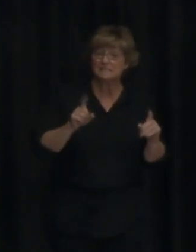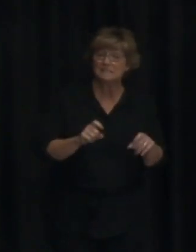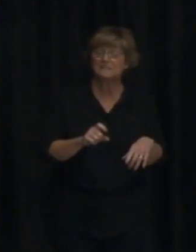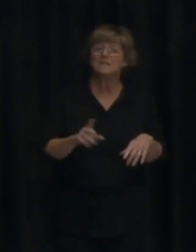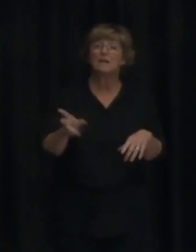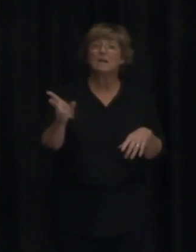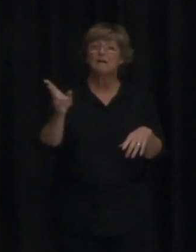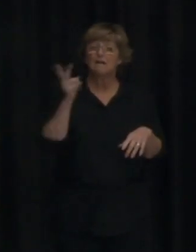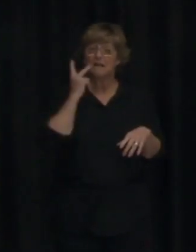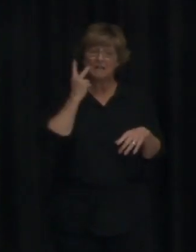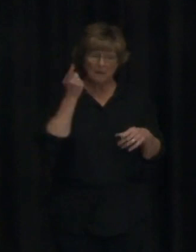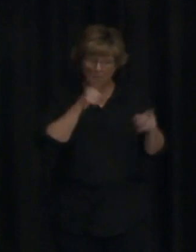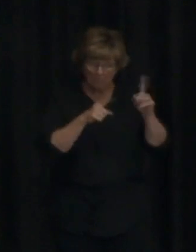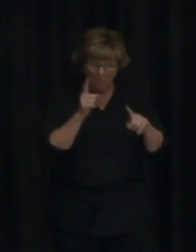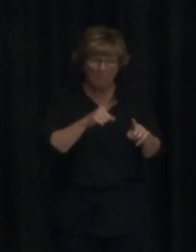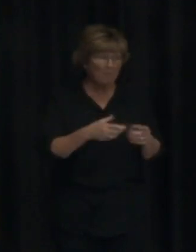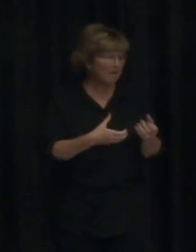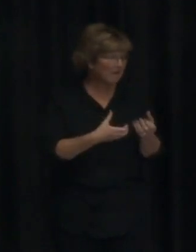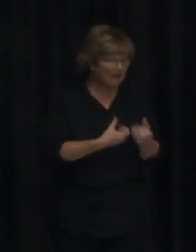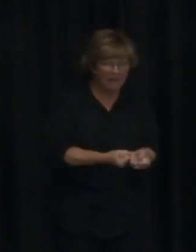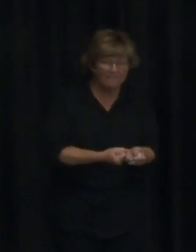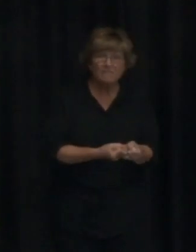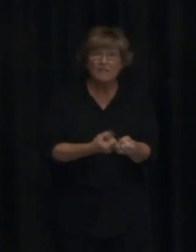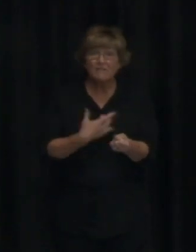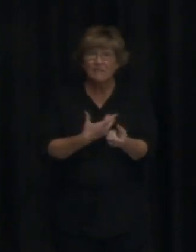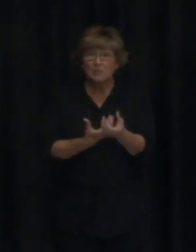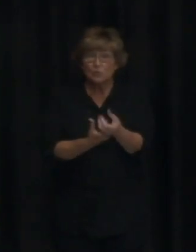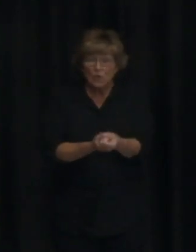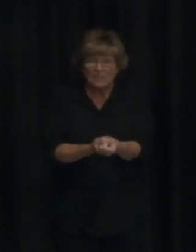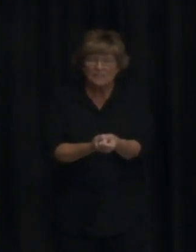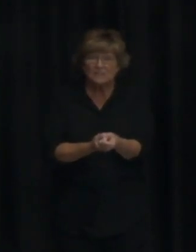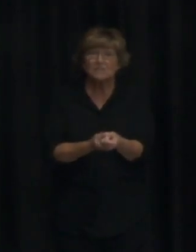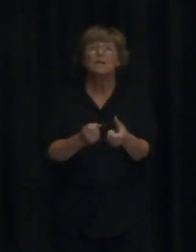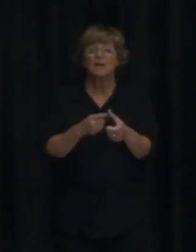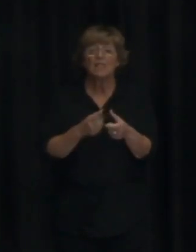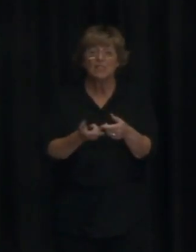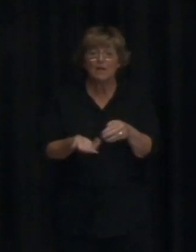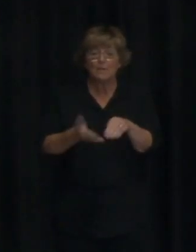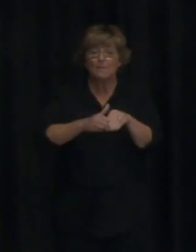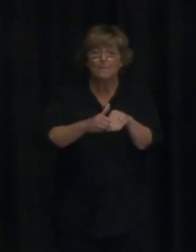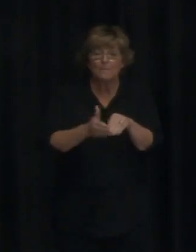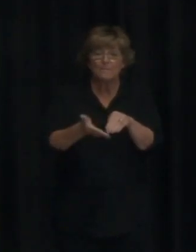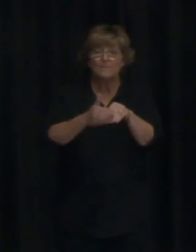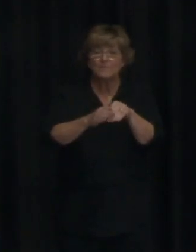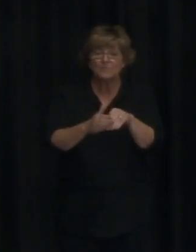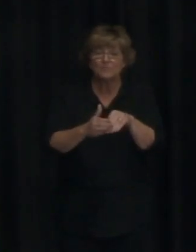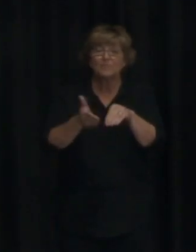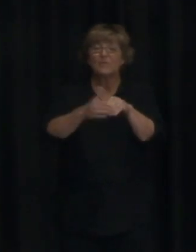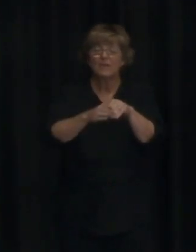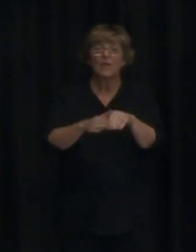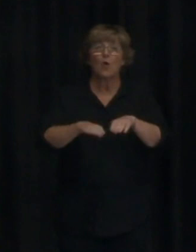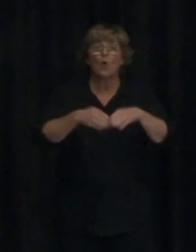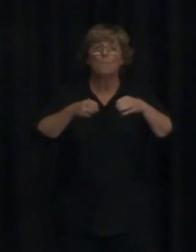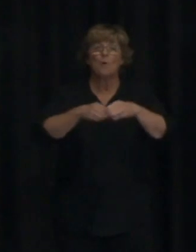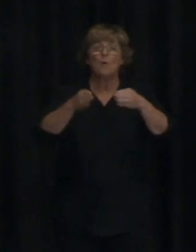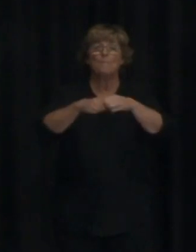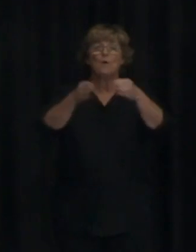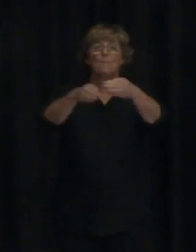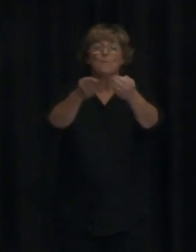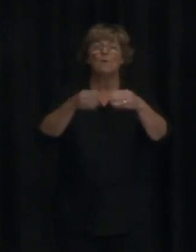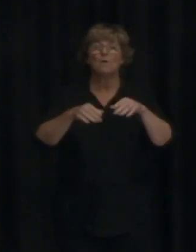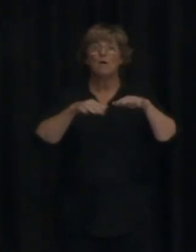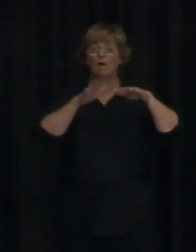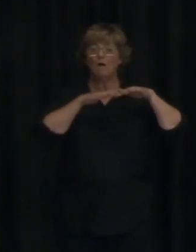build a cohort confidently, once you build trust, then we will start to see a cadence of reopening across